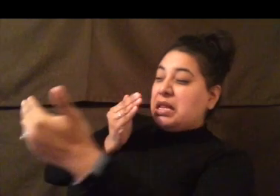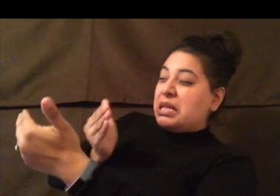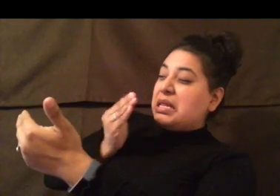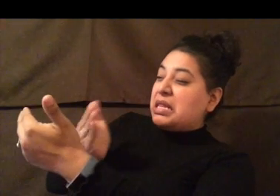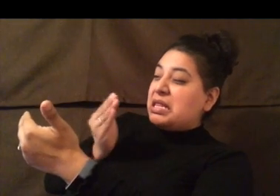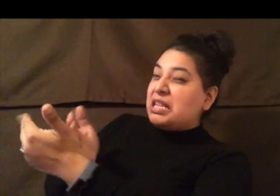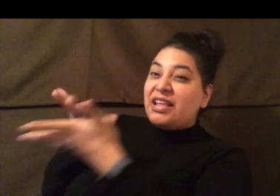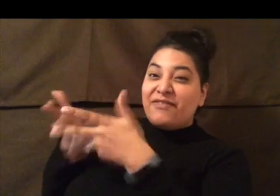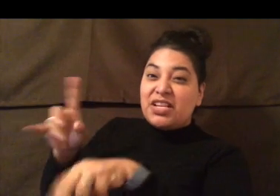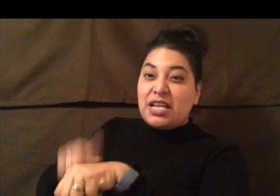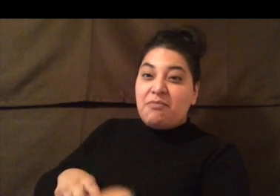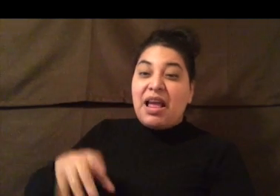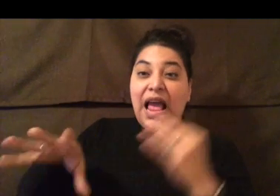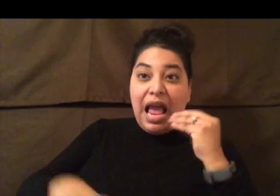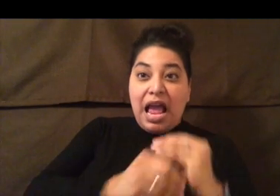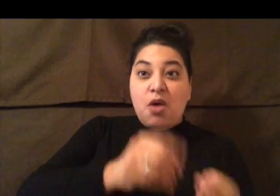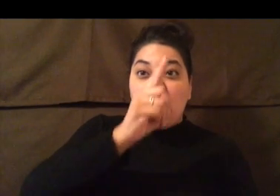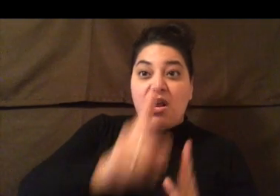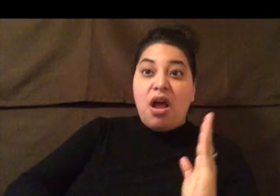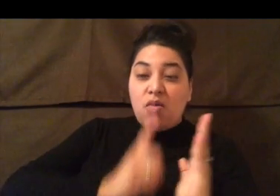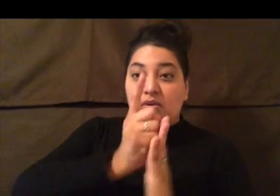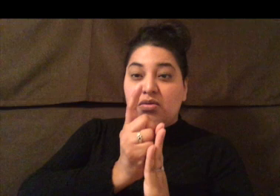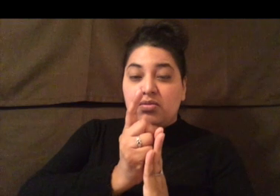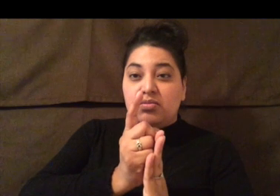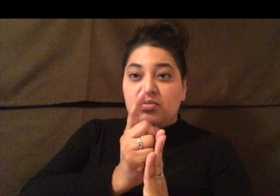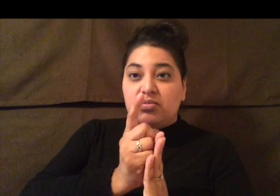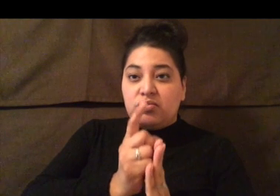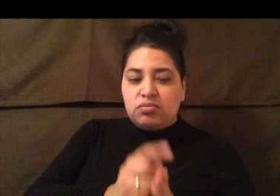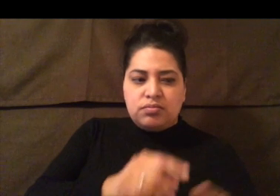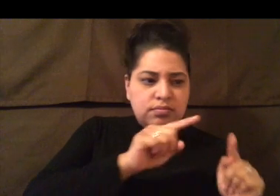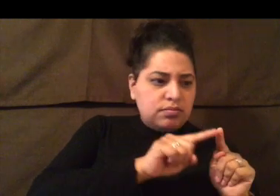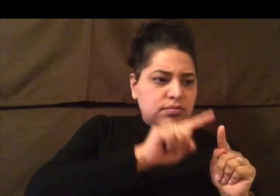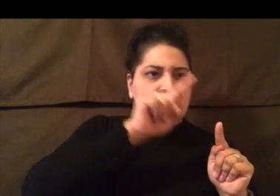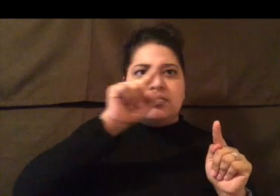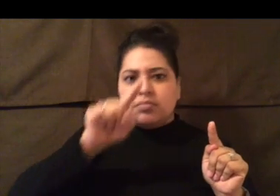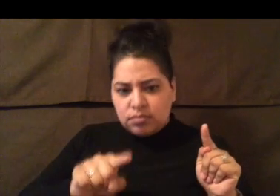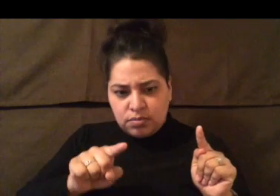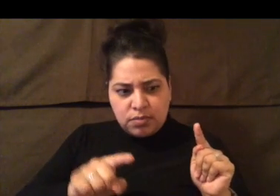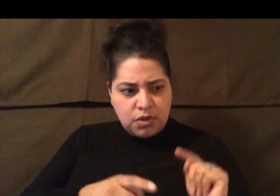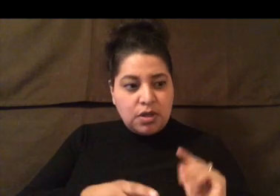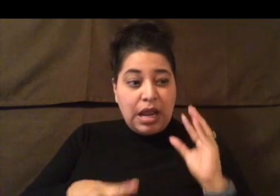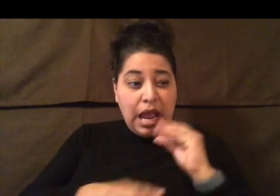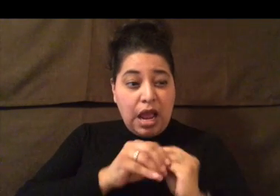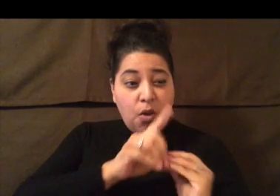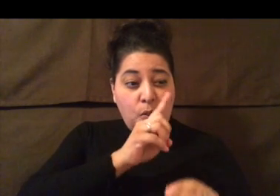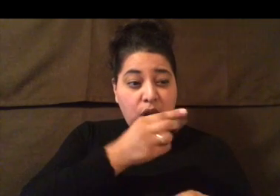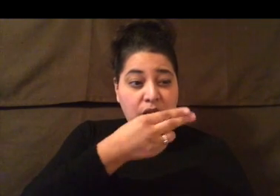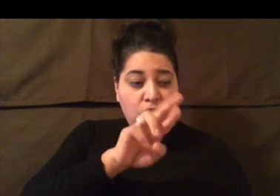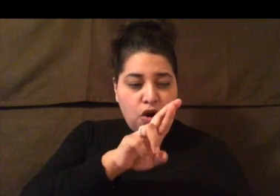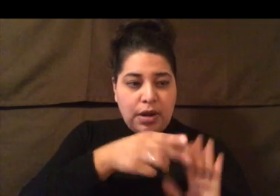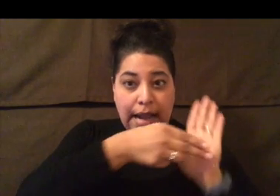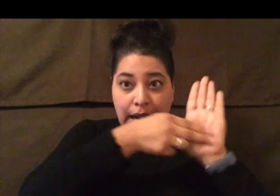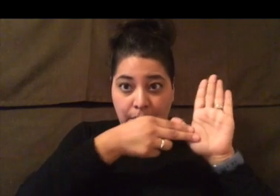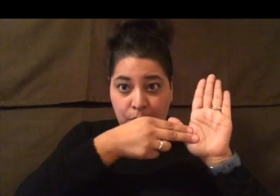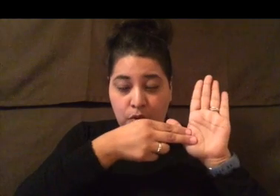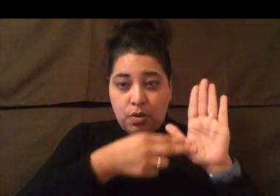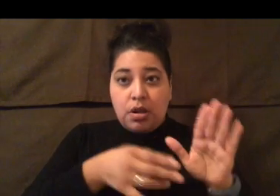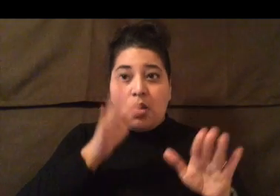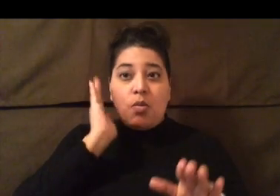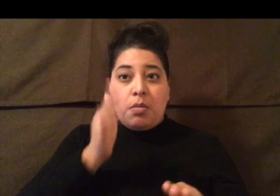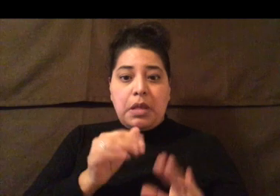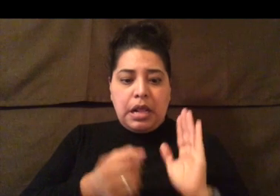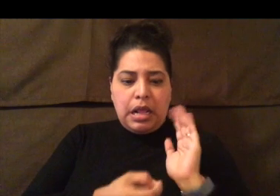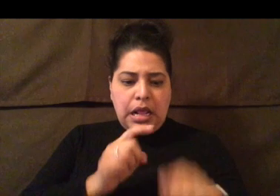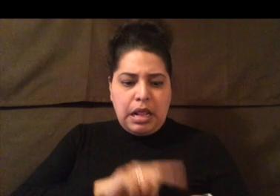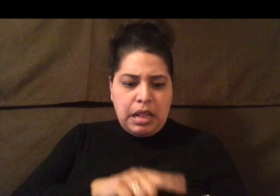time. So if I add 1 hour plus 1 HR, okay, that's going to